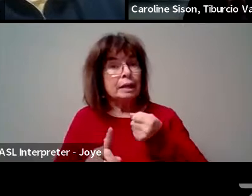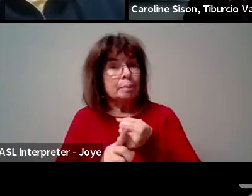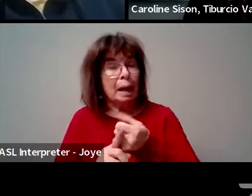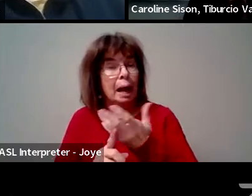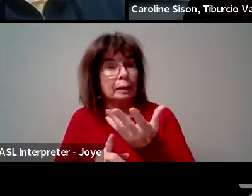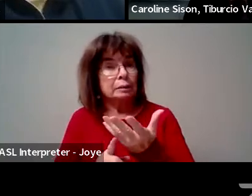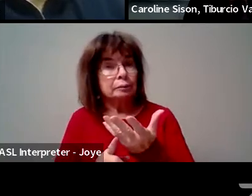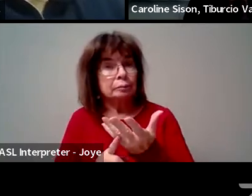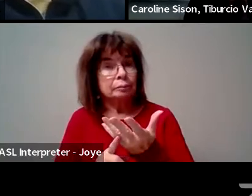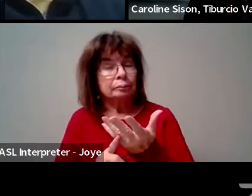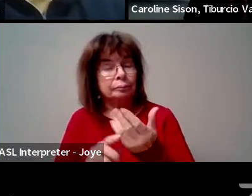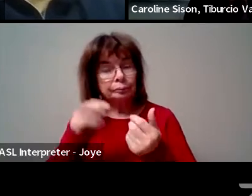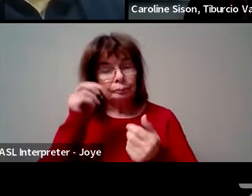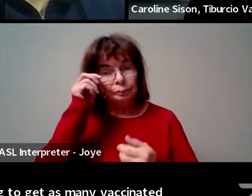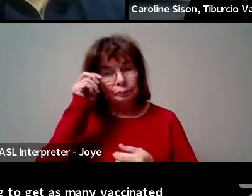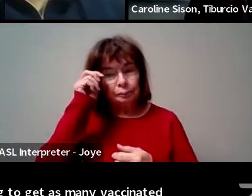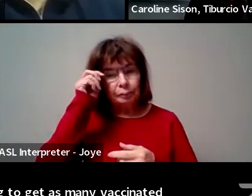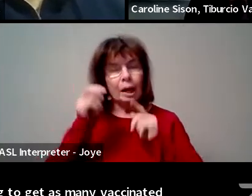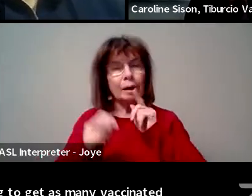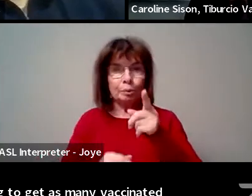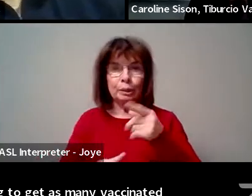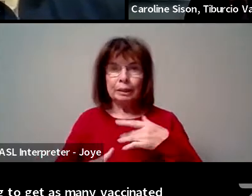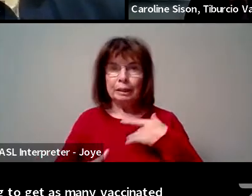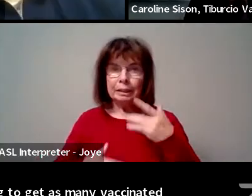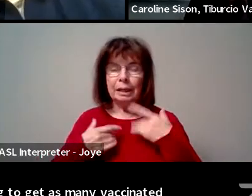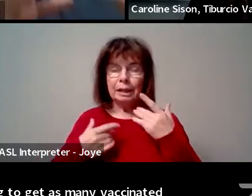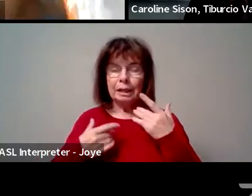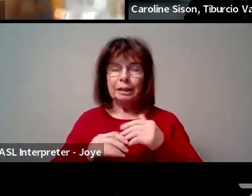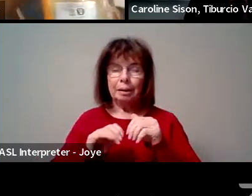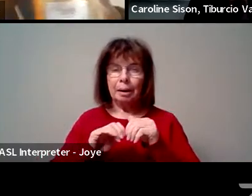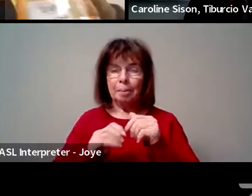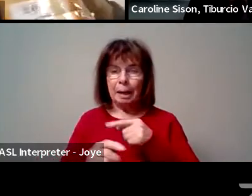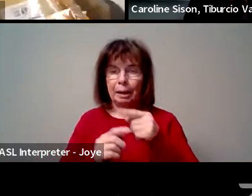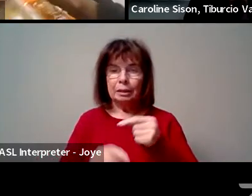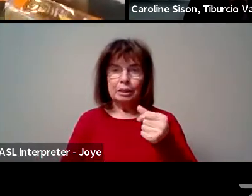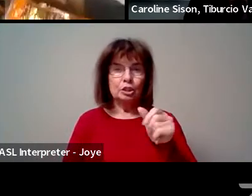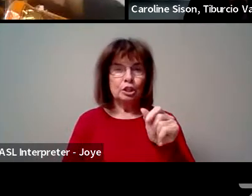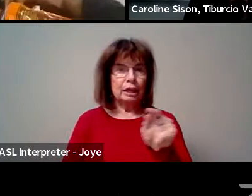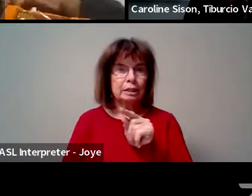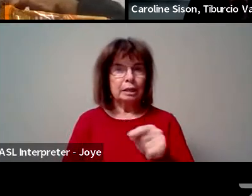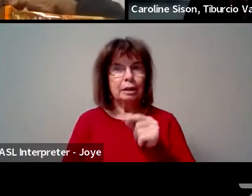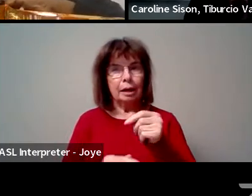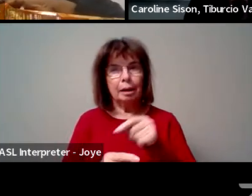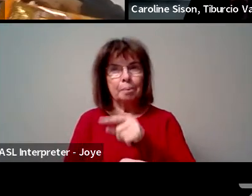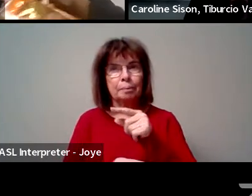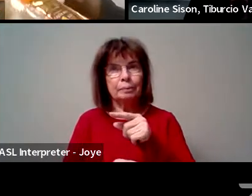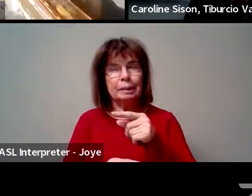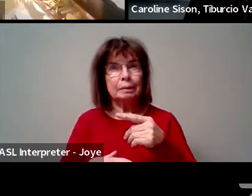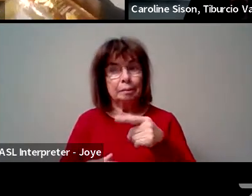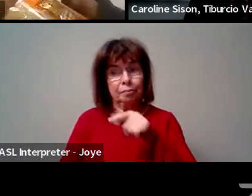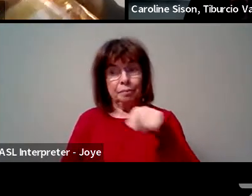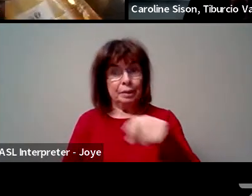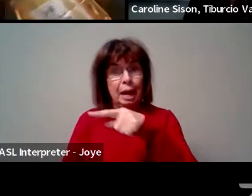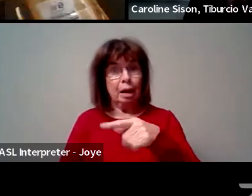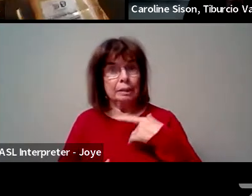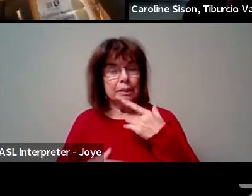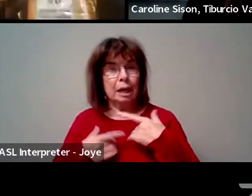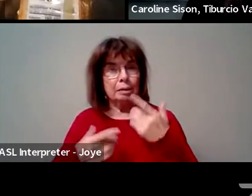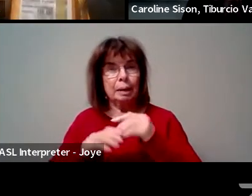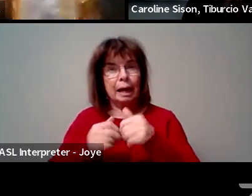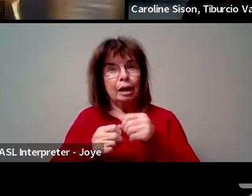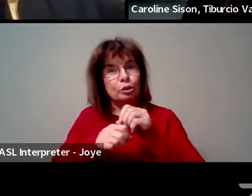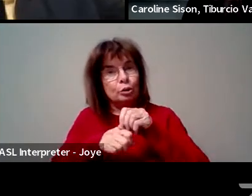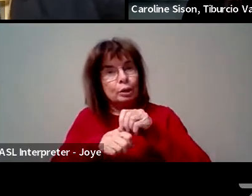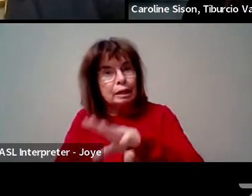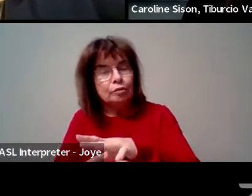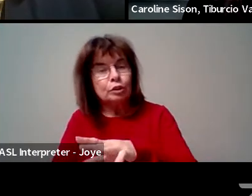I'm really excited at how excited they are about getting the word out and about trying to influence people, because I think they can